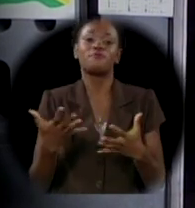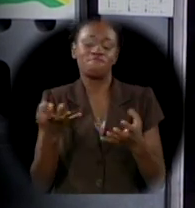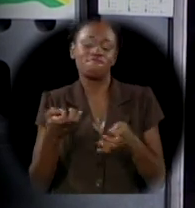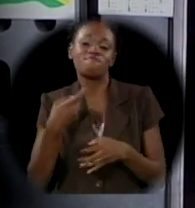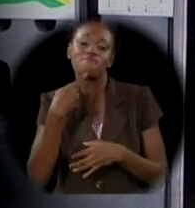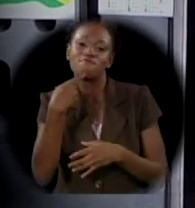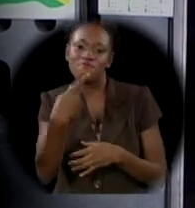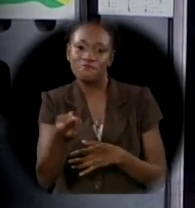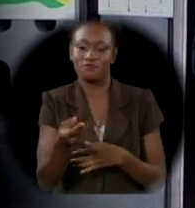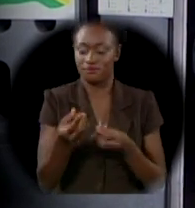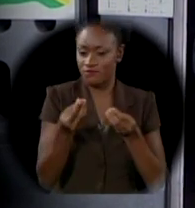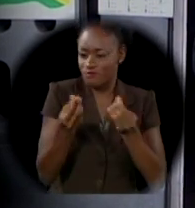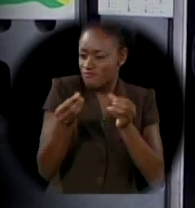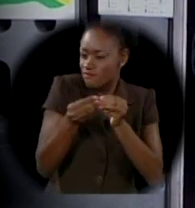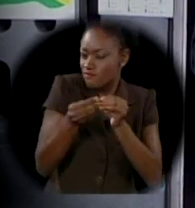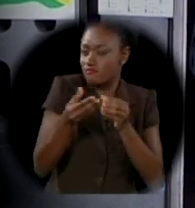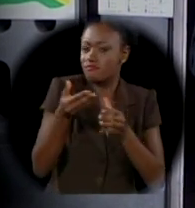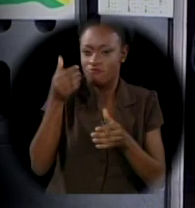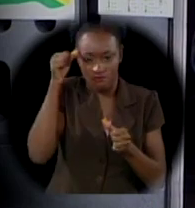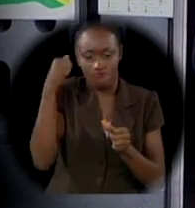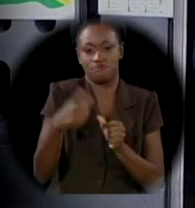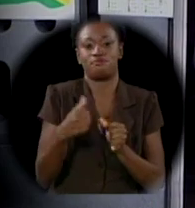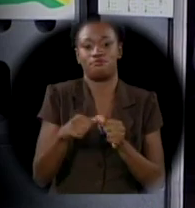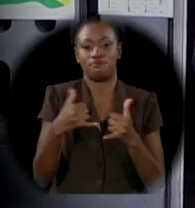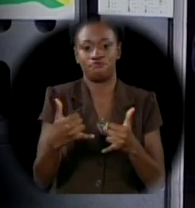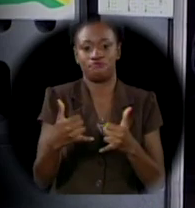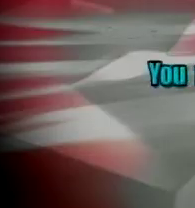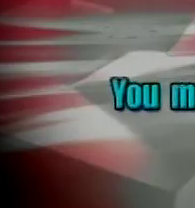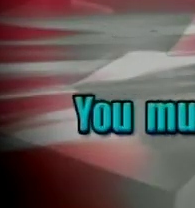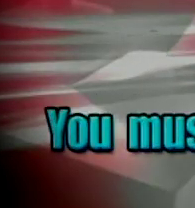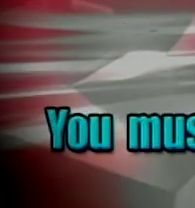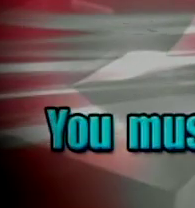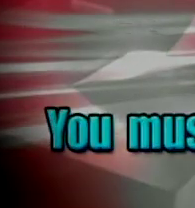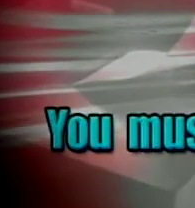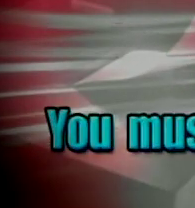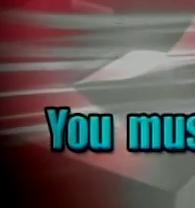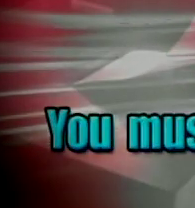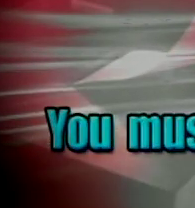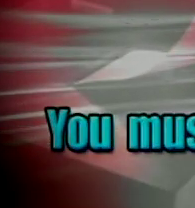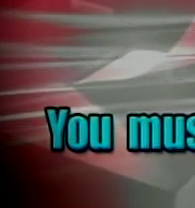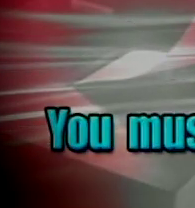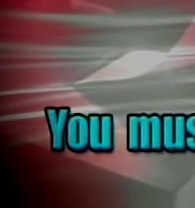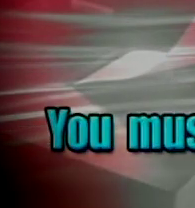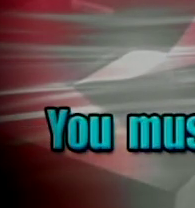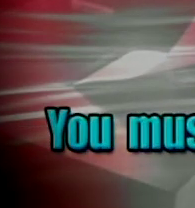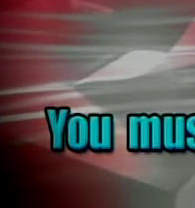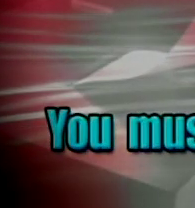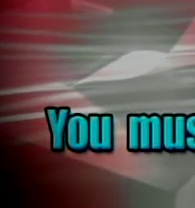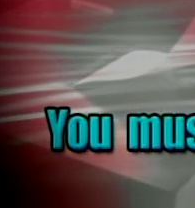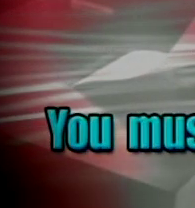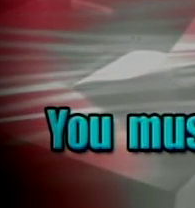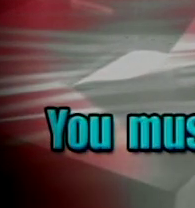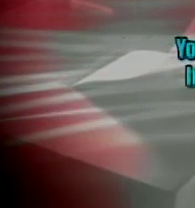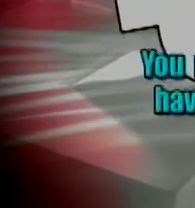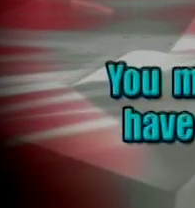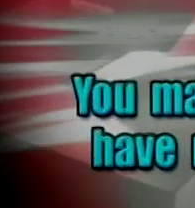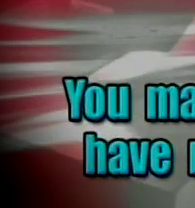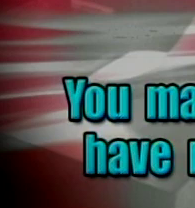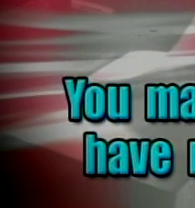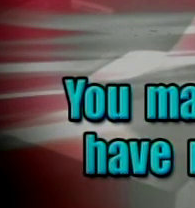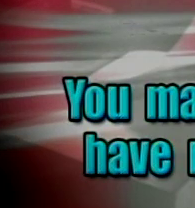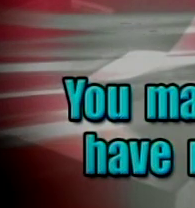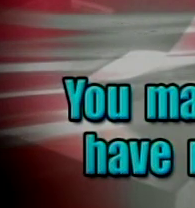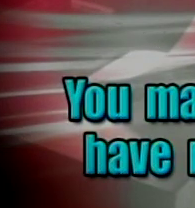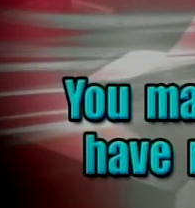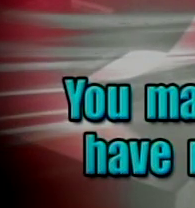more things to keep in mind on election day. You can only vote if your name is on the voters list. If you